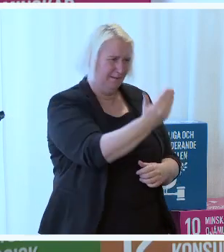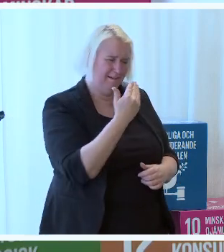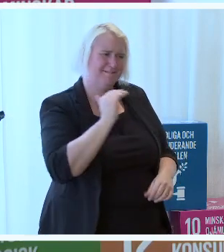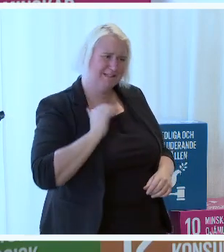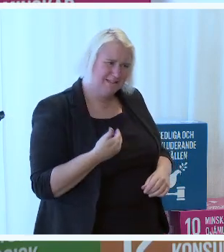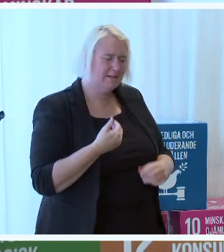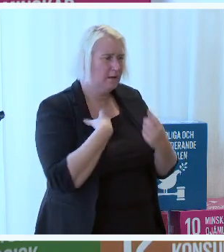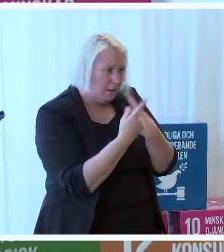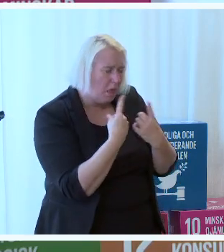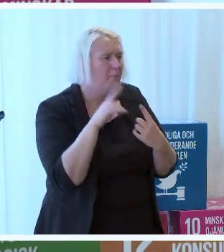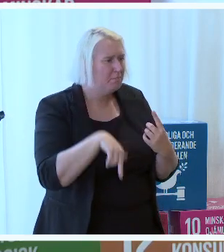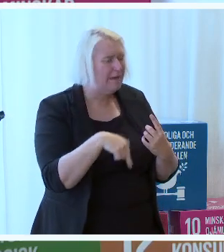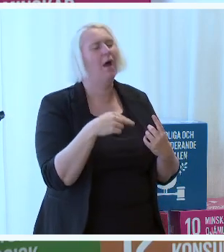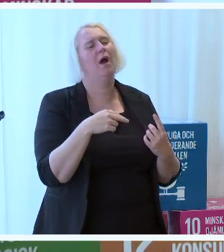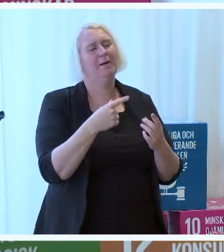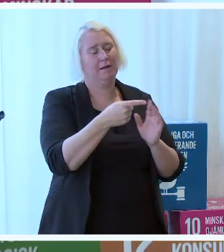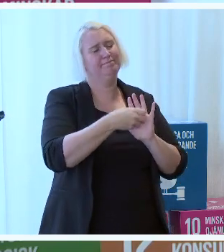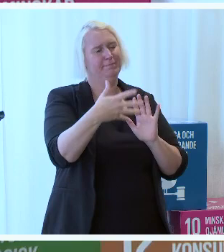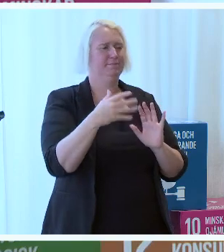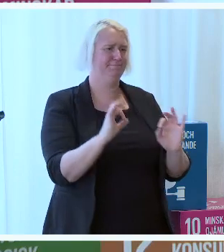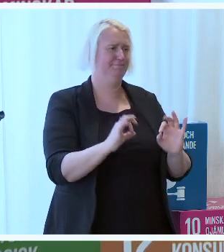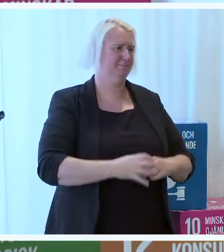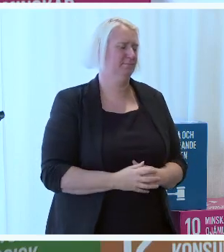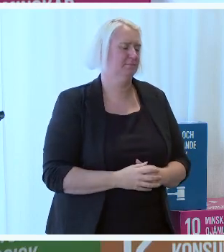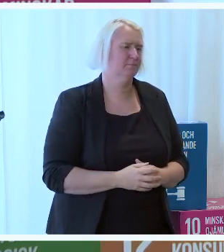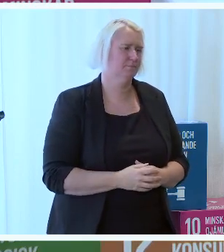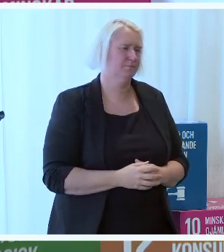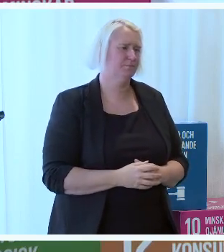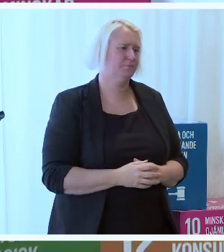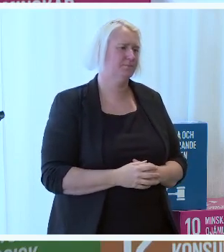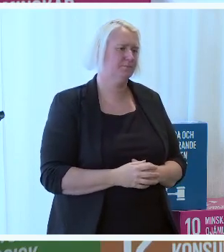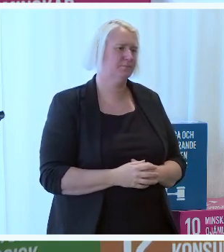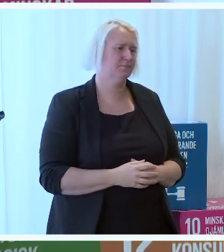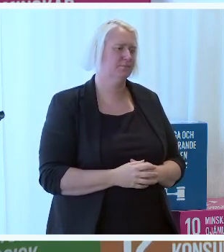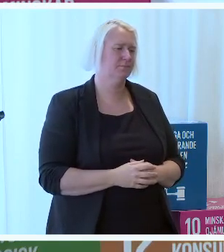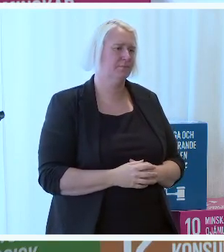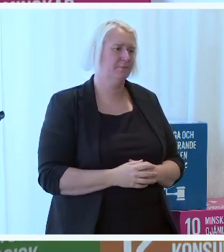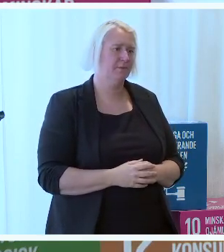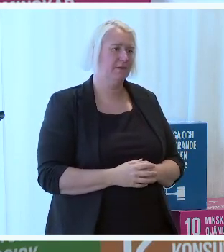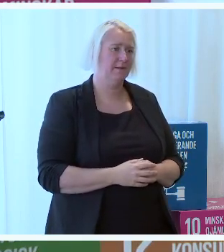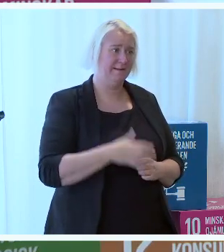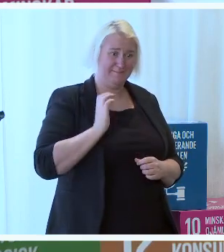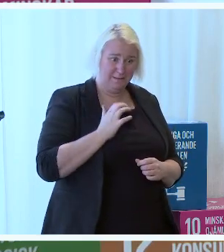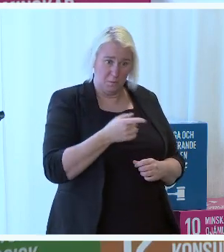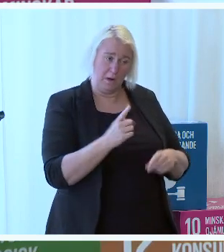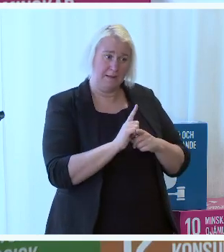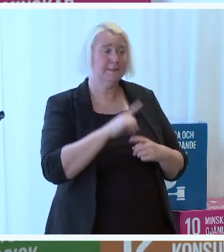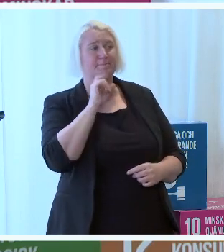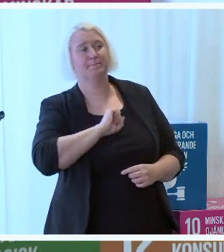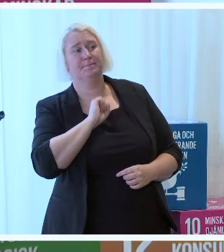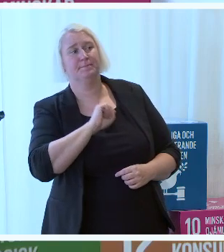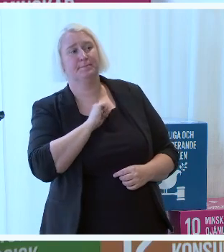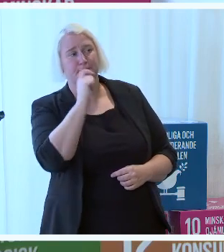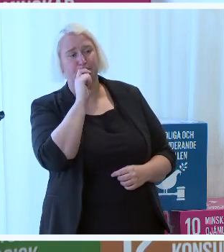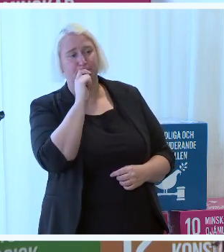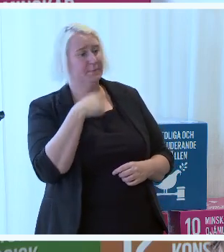women are here, they want to talk to you, but not necessarily. The women maybe cannot say what they want to say to you in front of the men, so you have